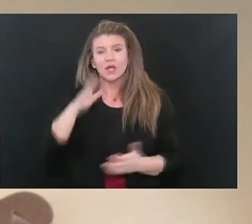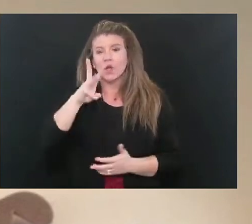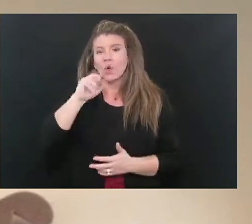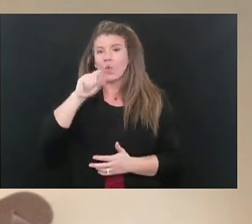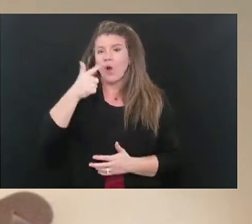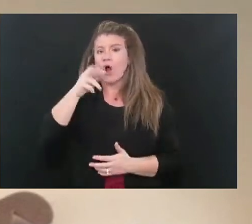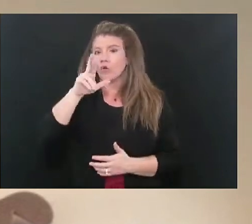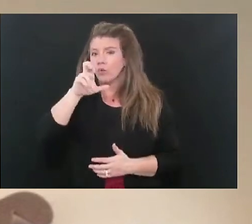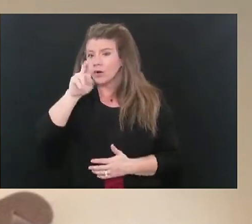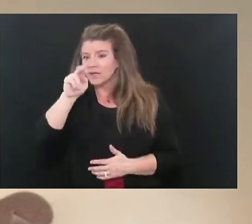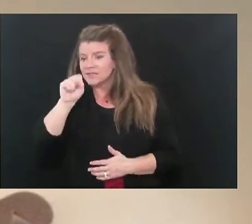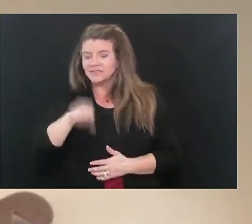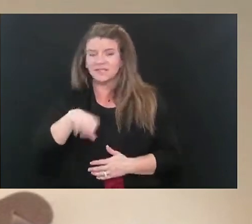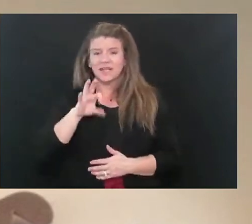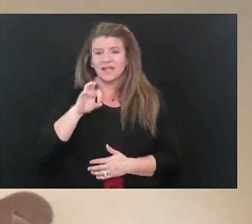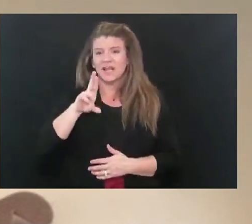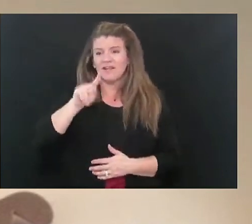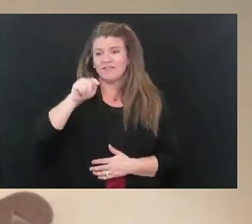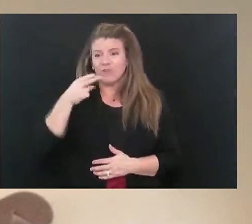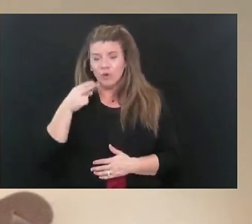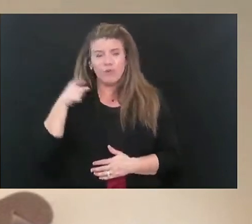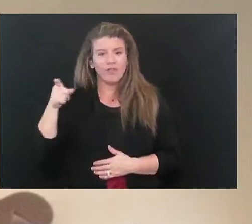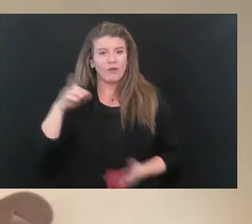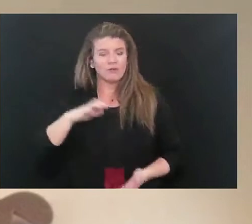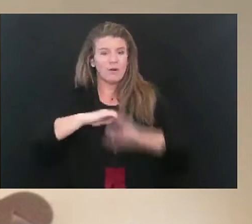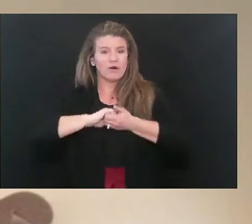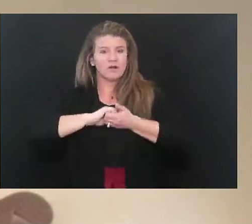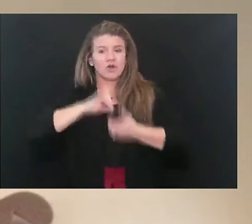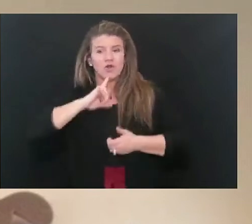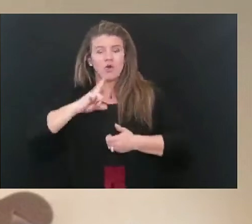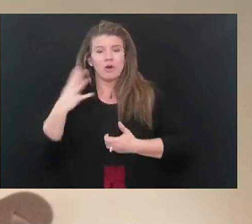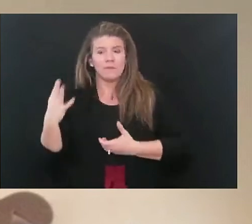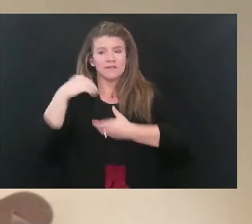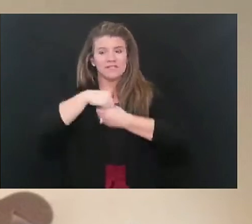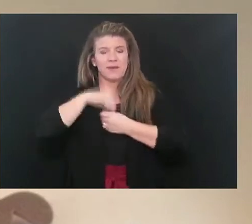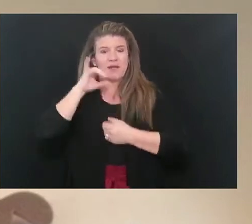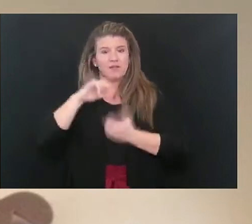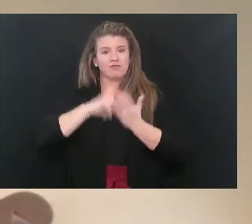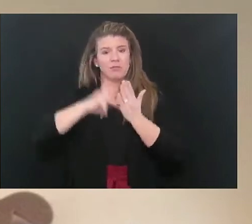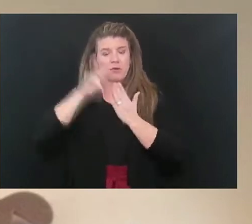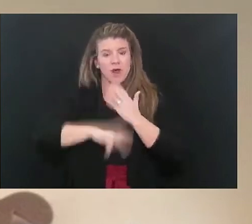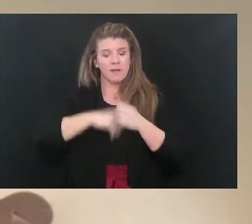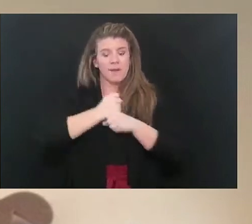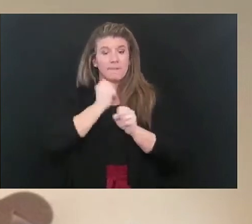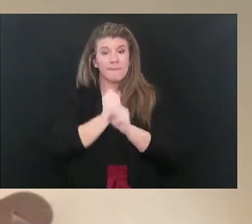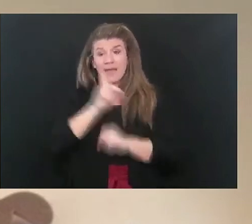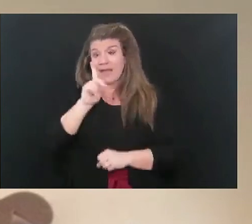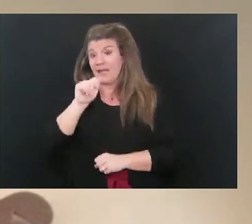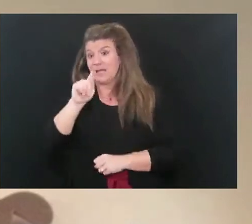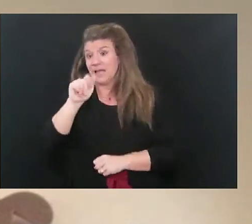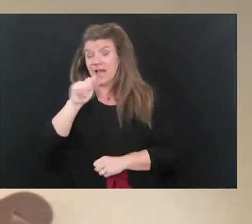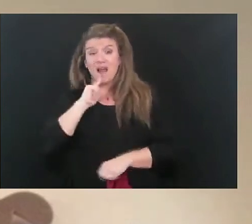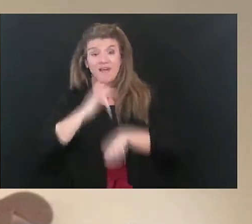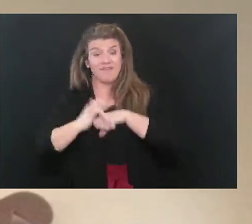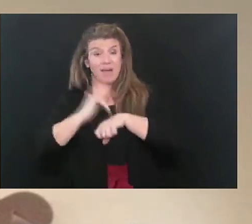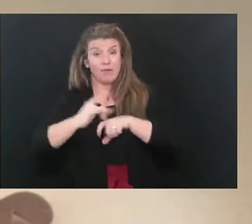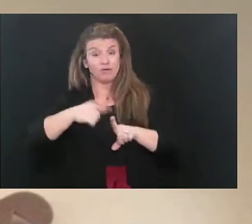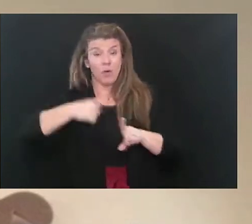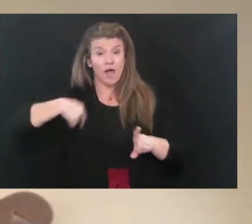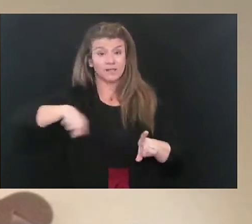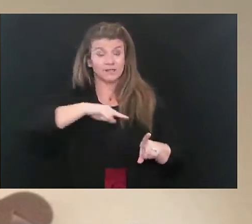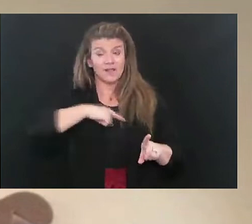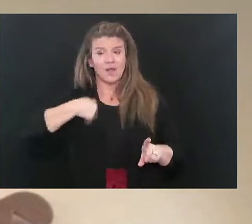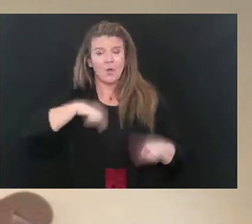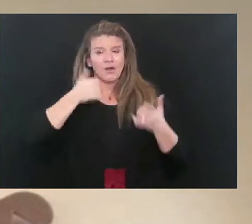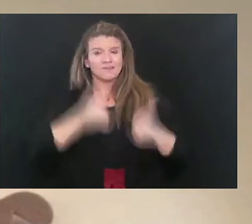Walgreens and Fruth and those partners that are participating in those programs, making data available to us that we were still